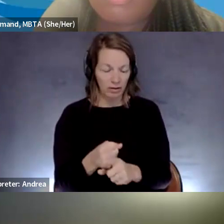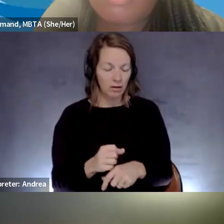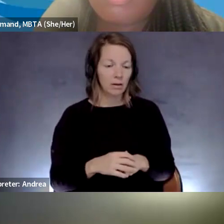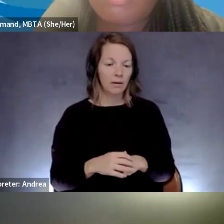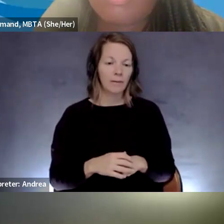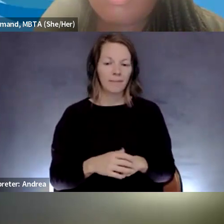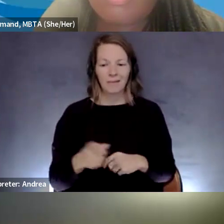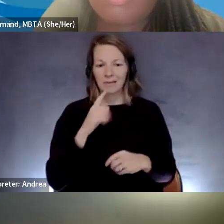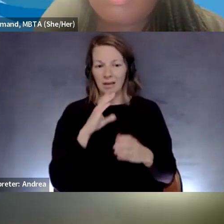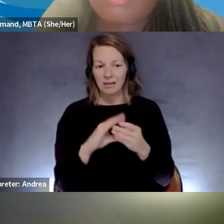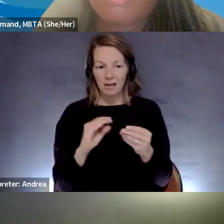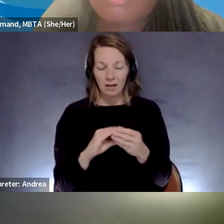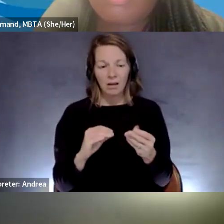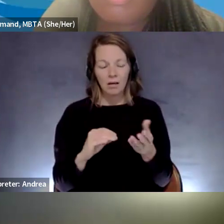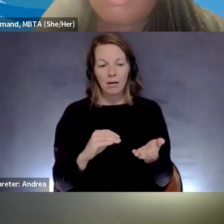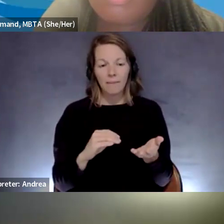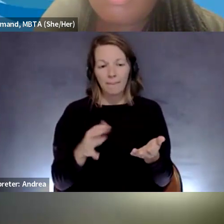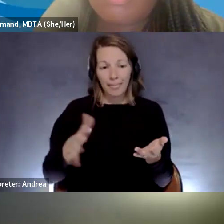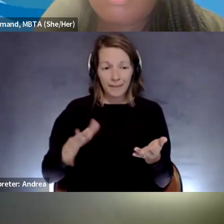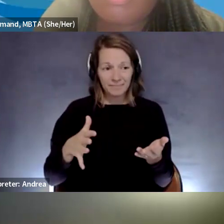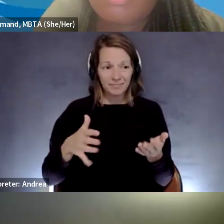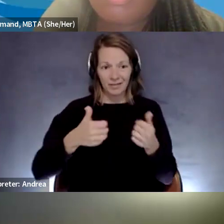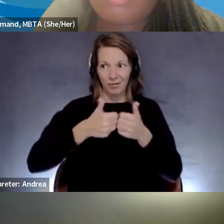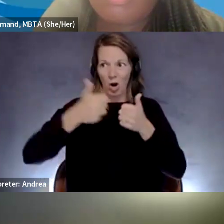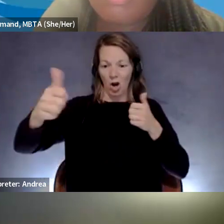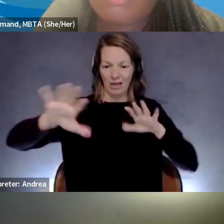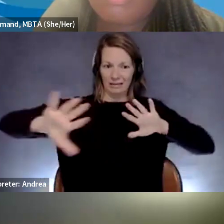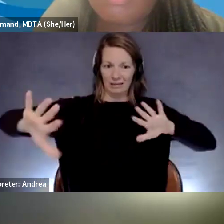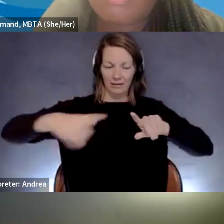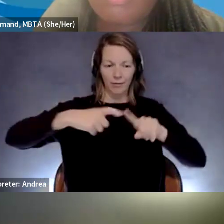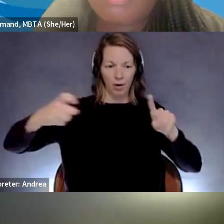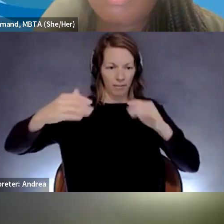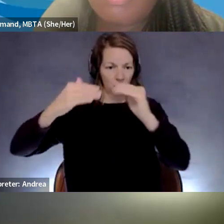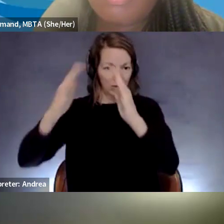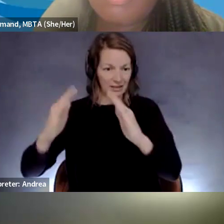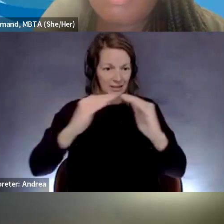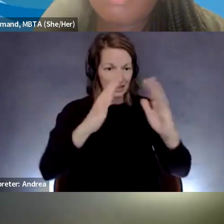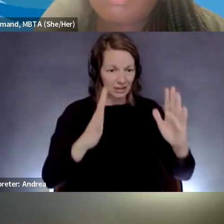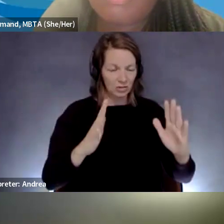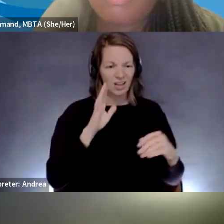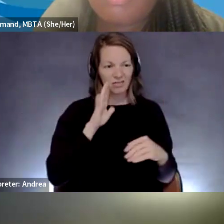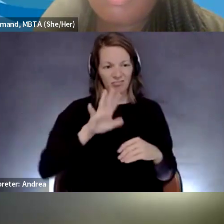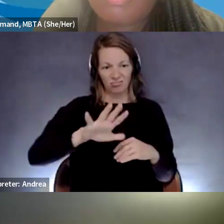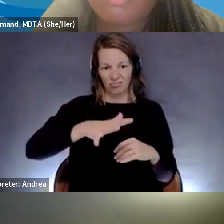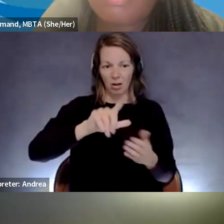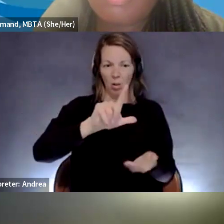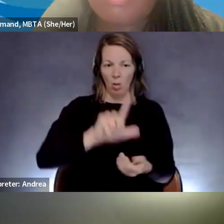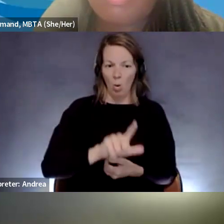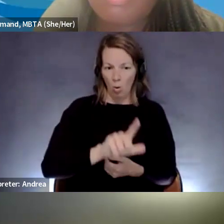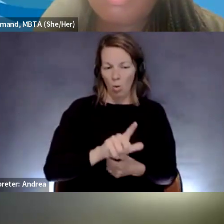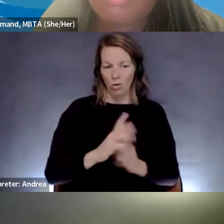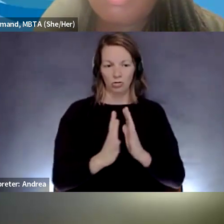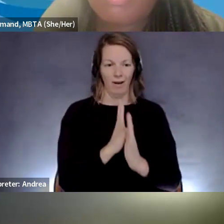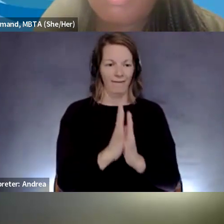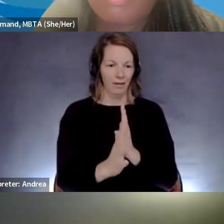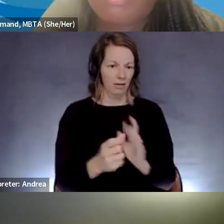as I mentioned before, it was relatively far from residential areas and had relatively low traffic impacts. So a